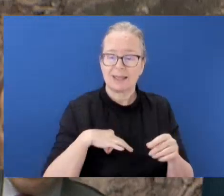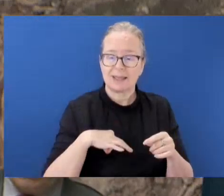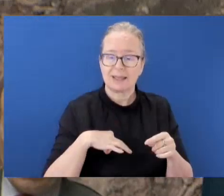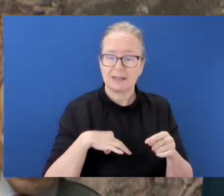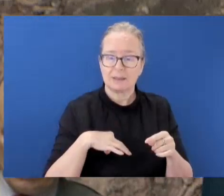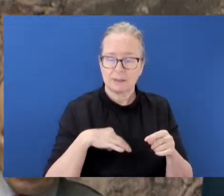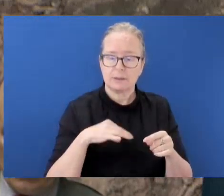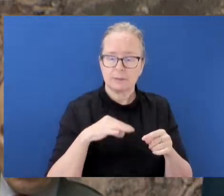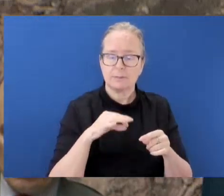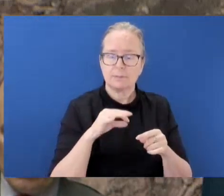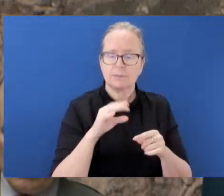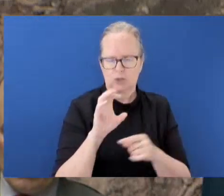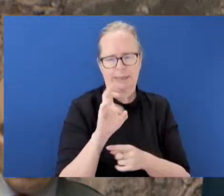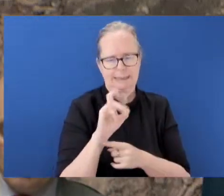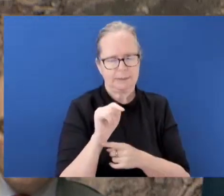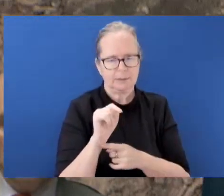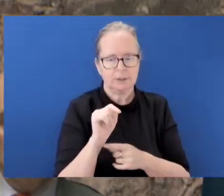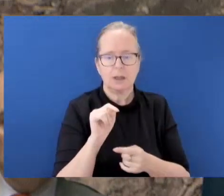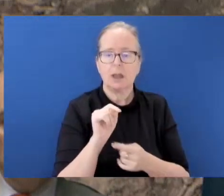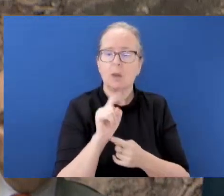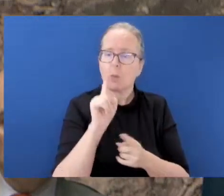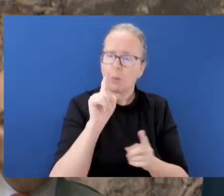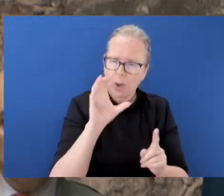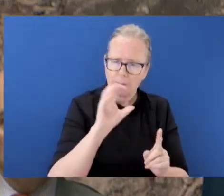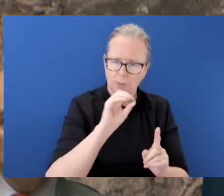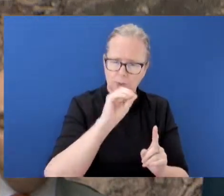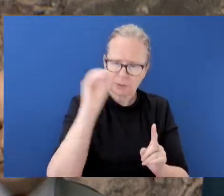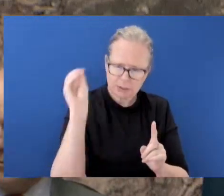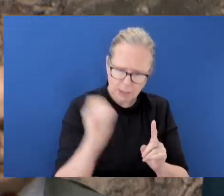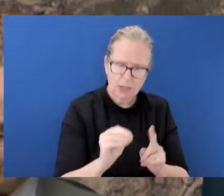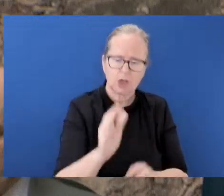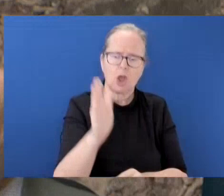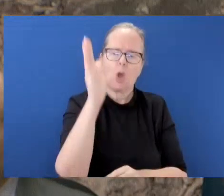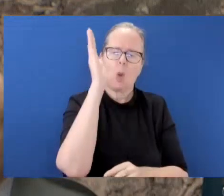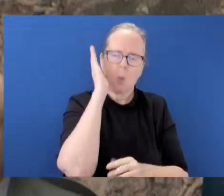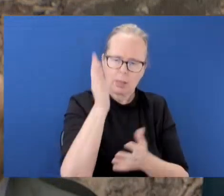100% of the increase is going back into people's pockets in this province.